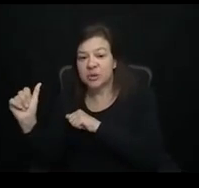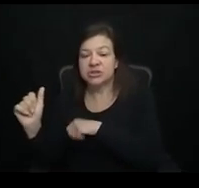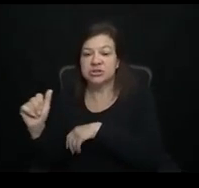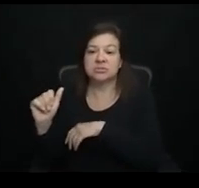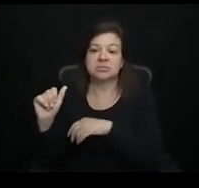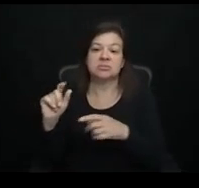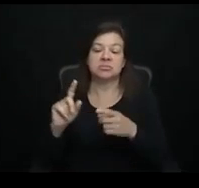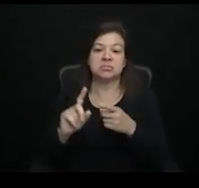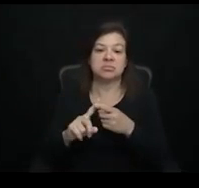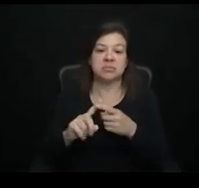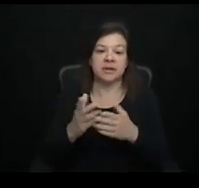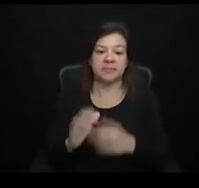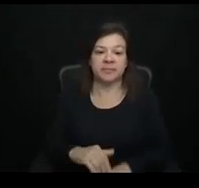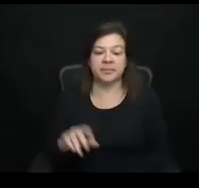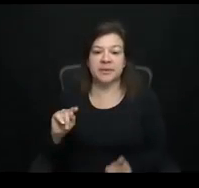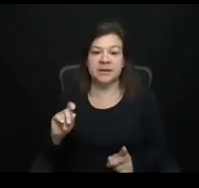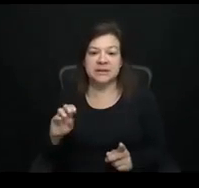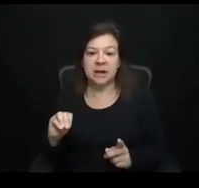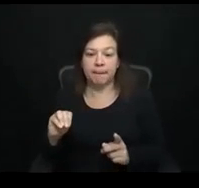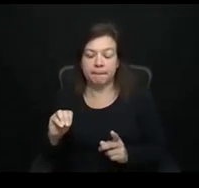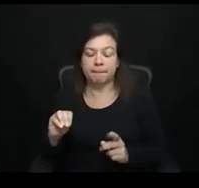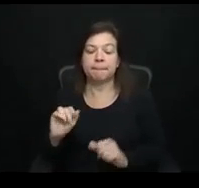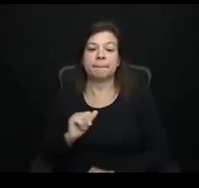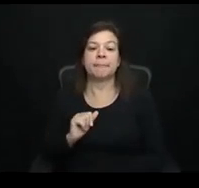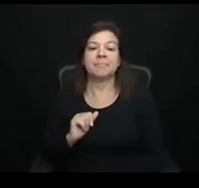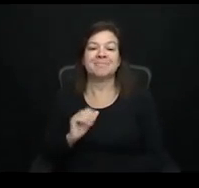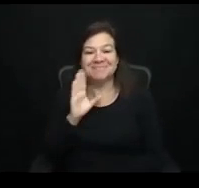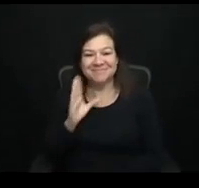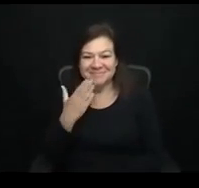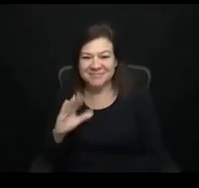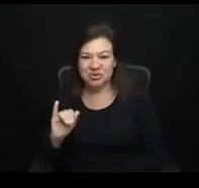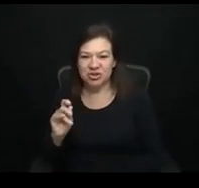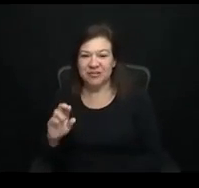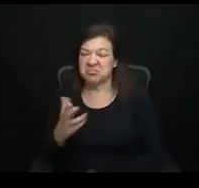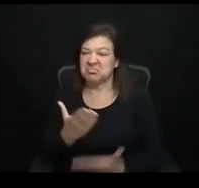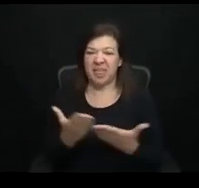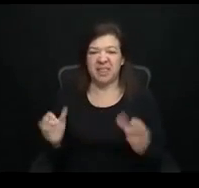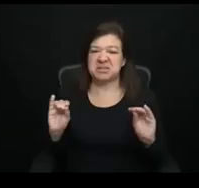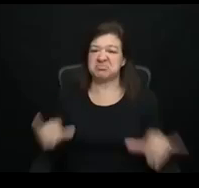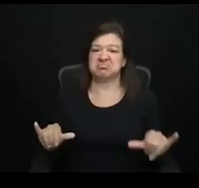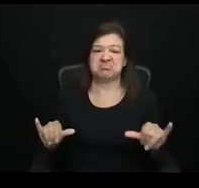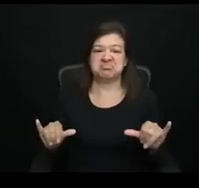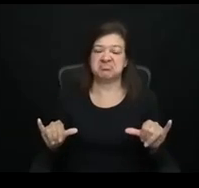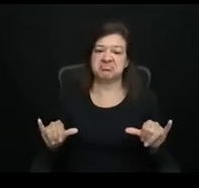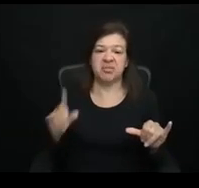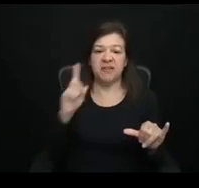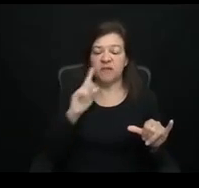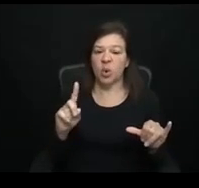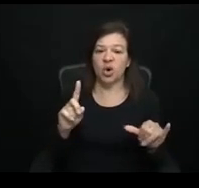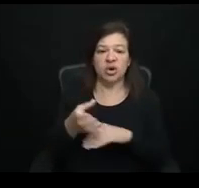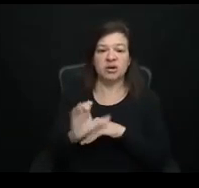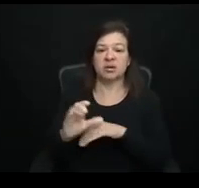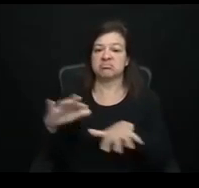mic. Thank you, Jennifer. Things really haven't changed as far as